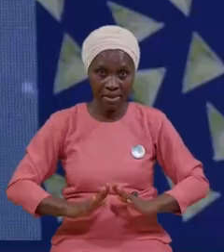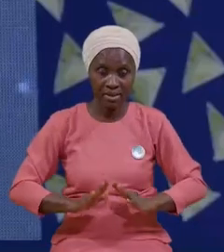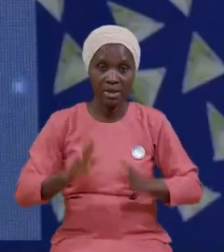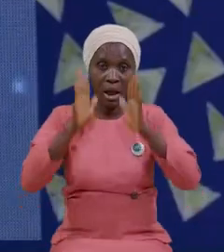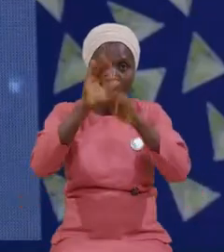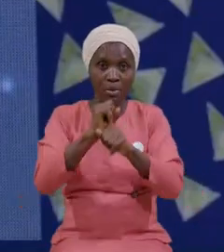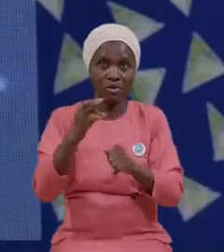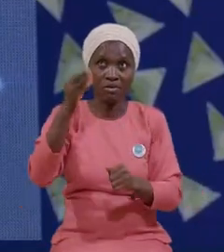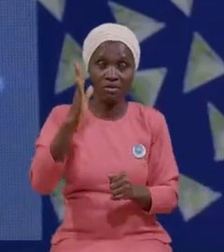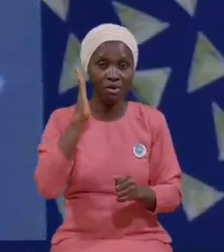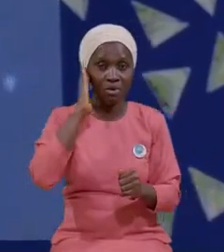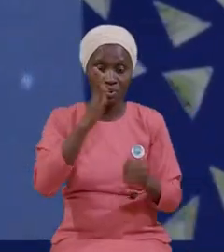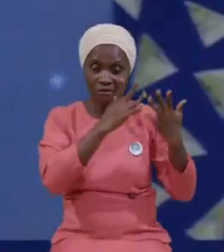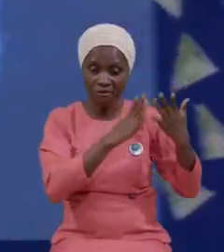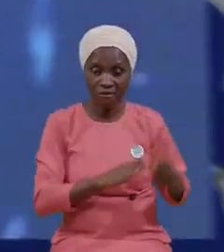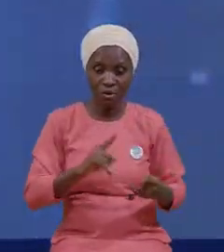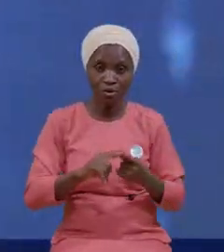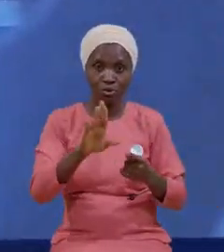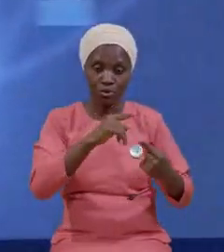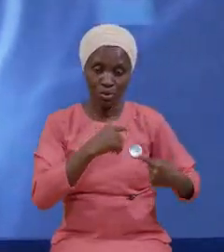heart freely.